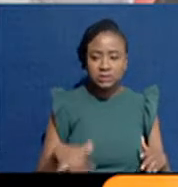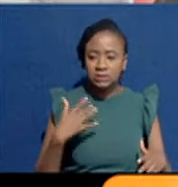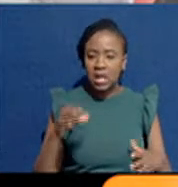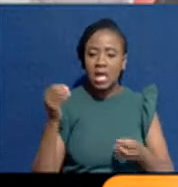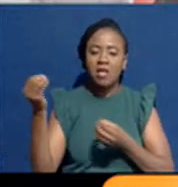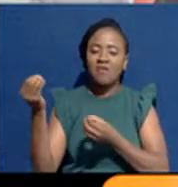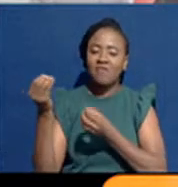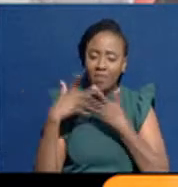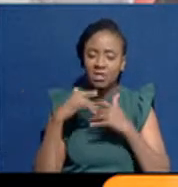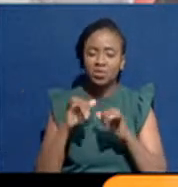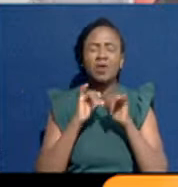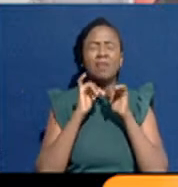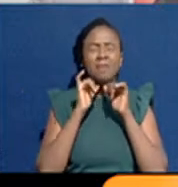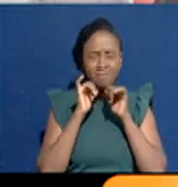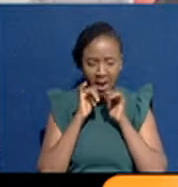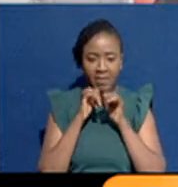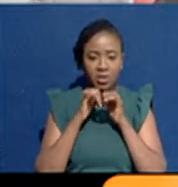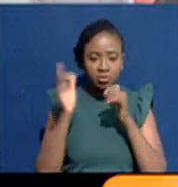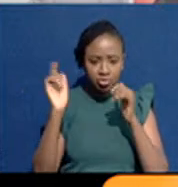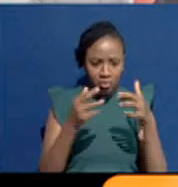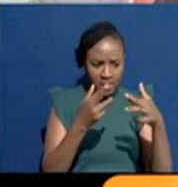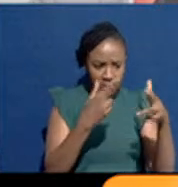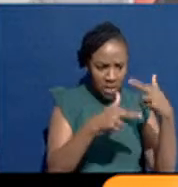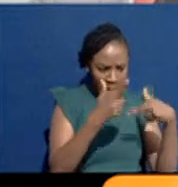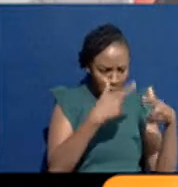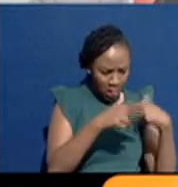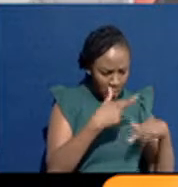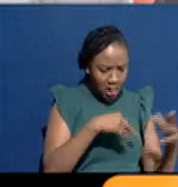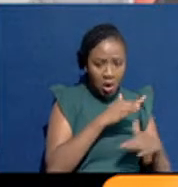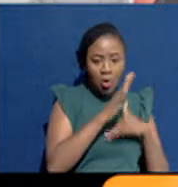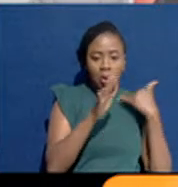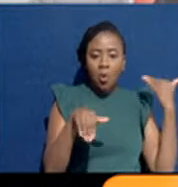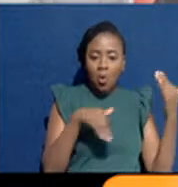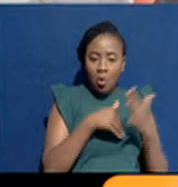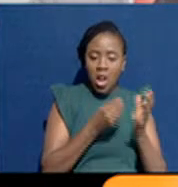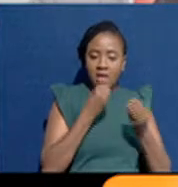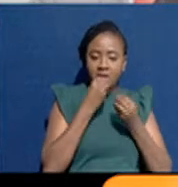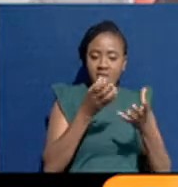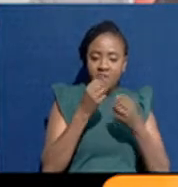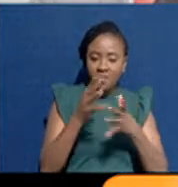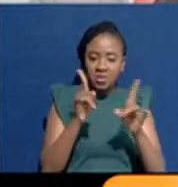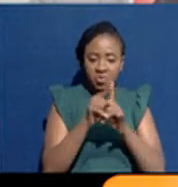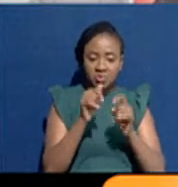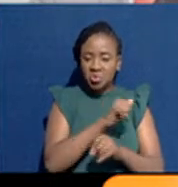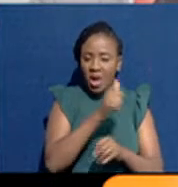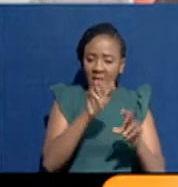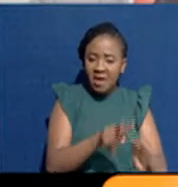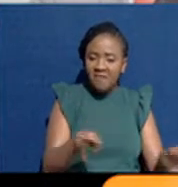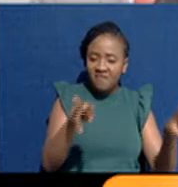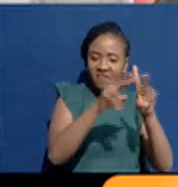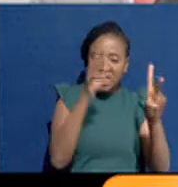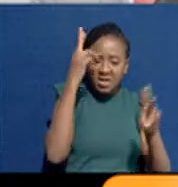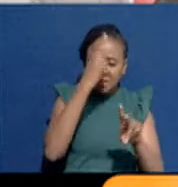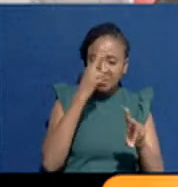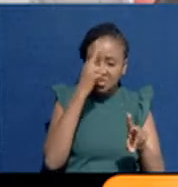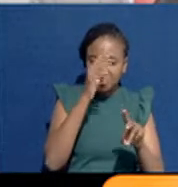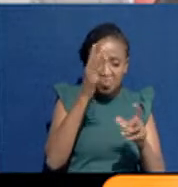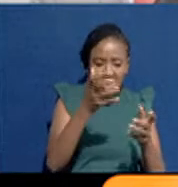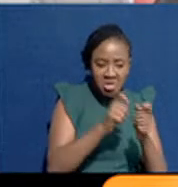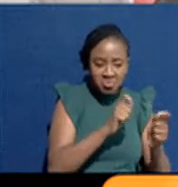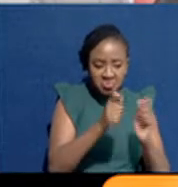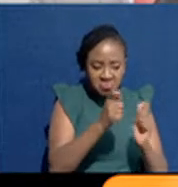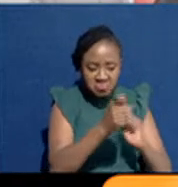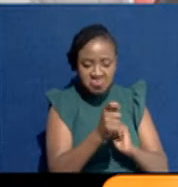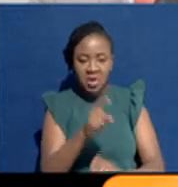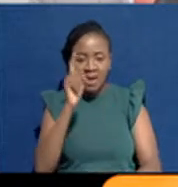it's important to look at it. Look at any valid reasons that may be there to adjust anything that may need to be adjusted,